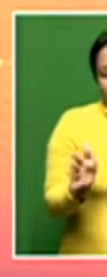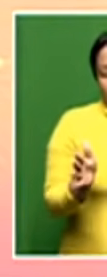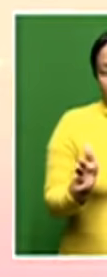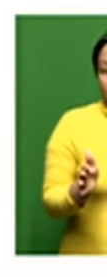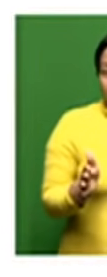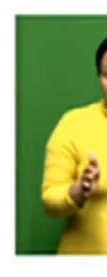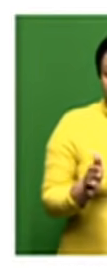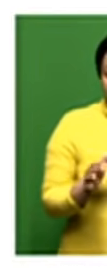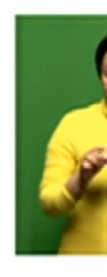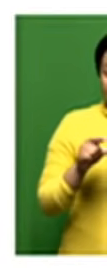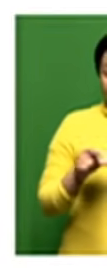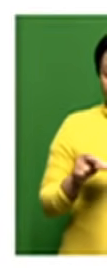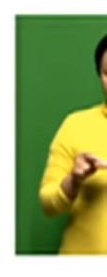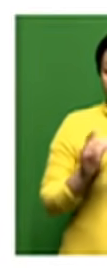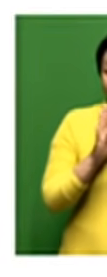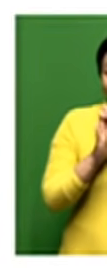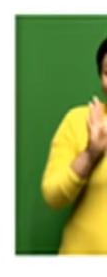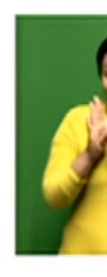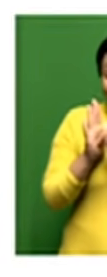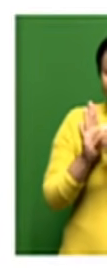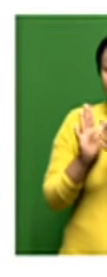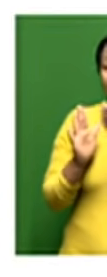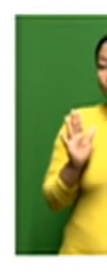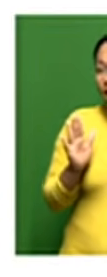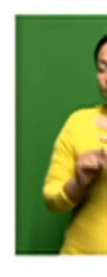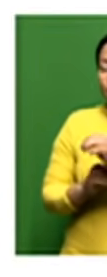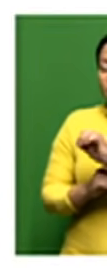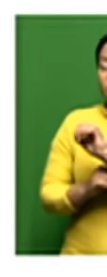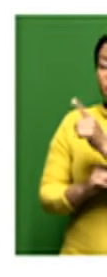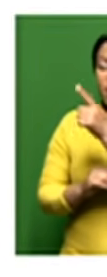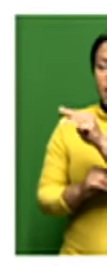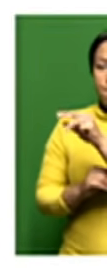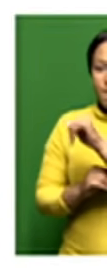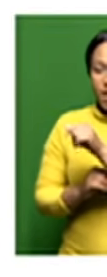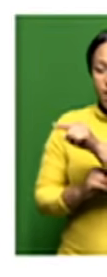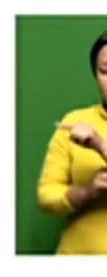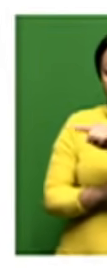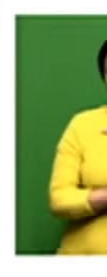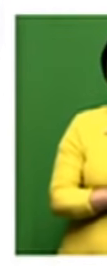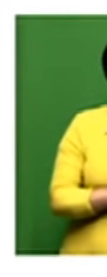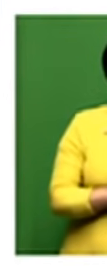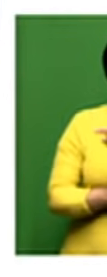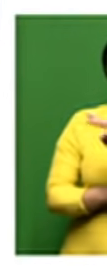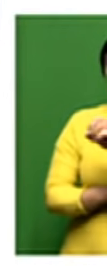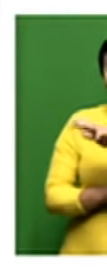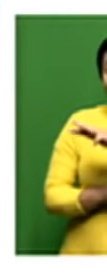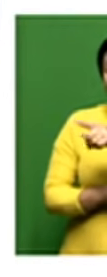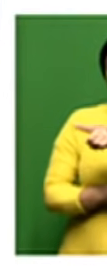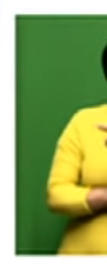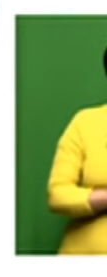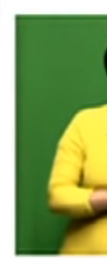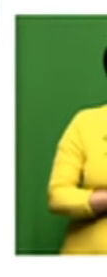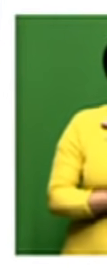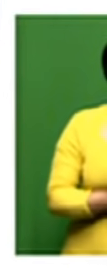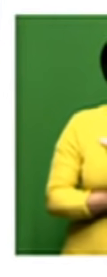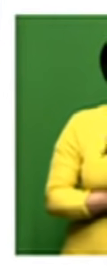can. If it is on those dates, that's between the 1st of May 2019 to the 5th of May 2021.